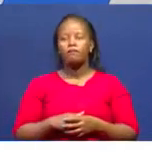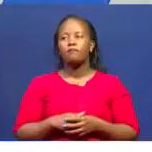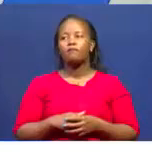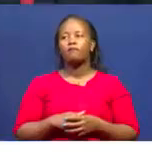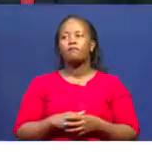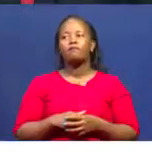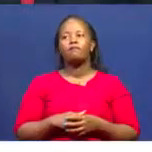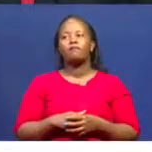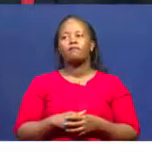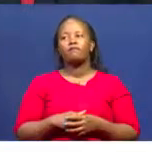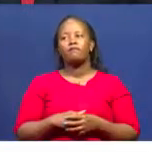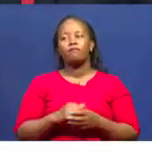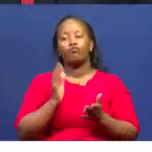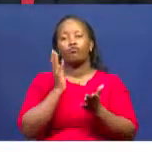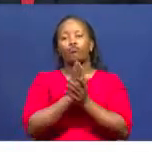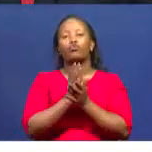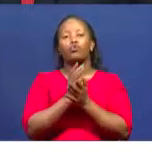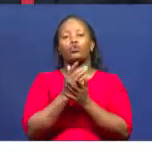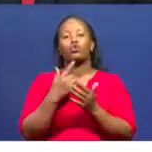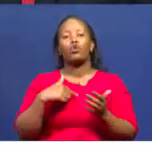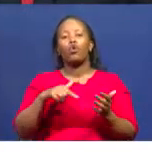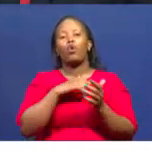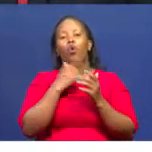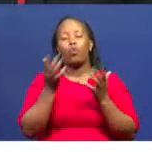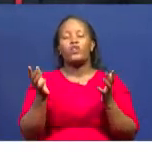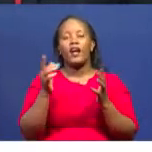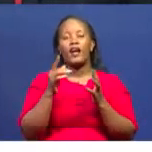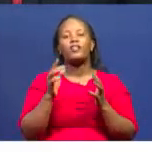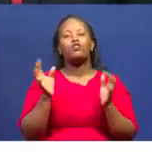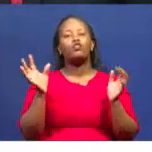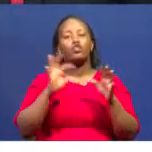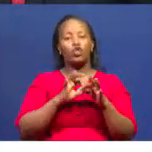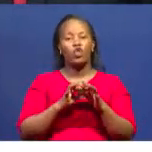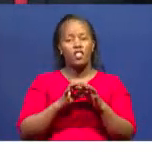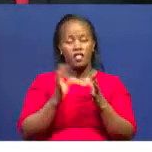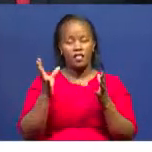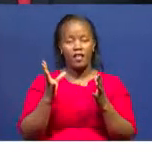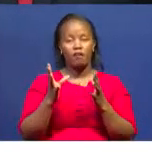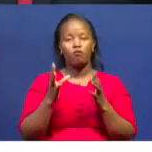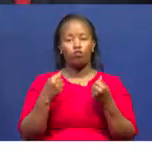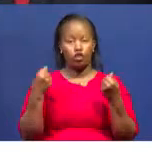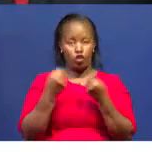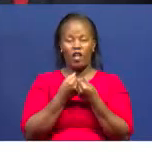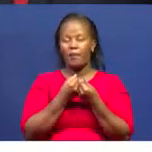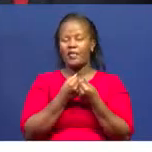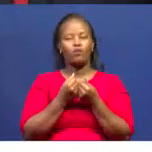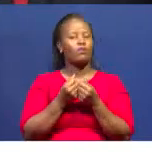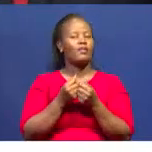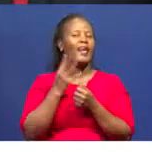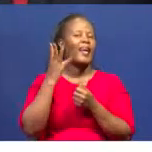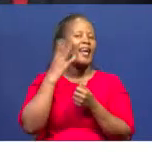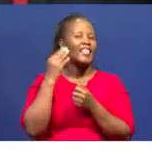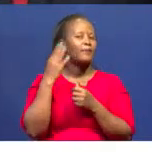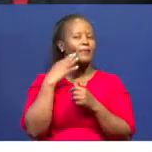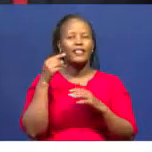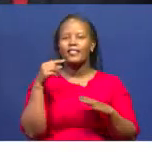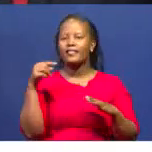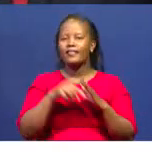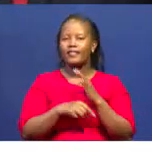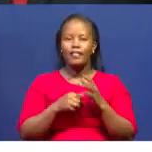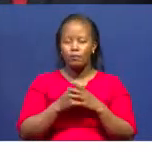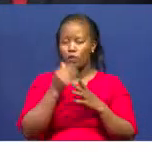Definitely, we go into the tournament as one of the most experienced because we've